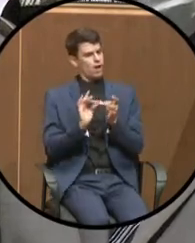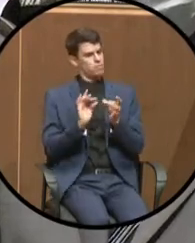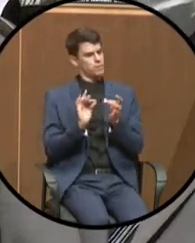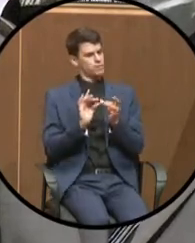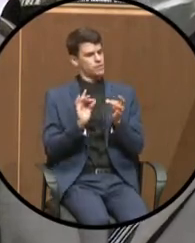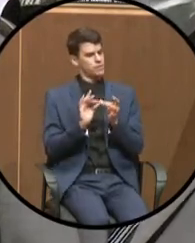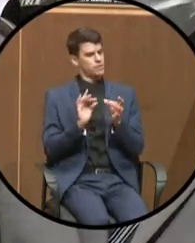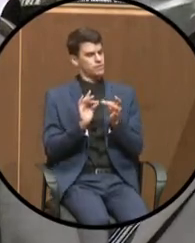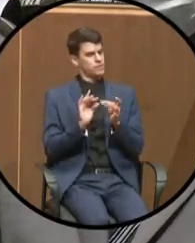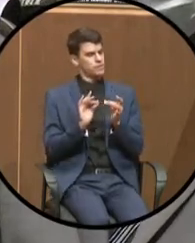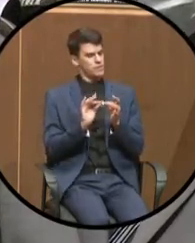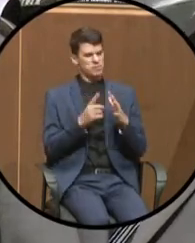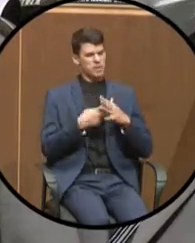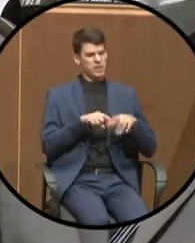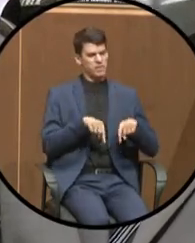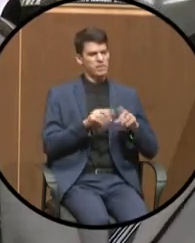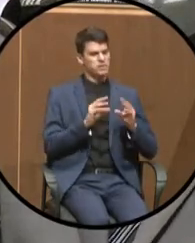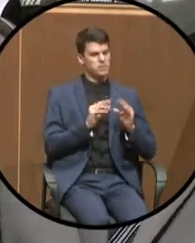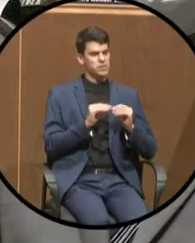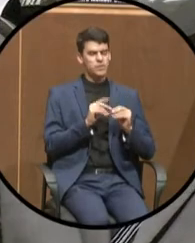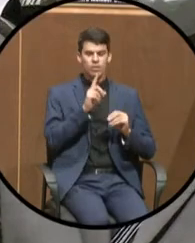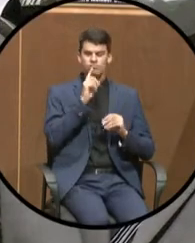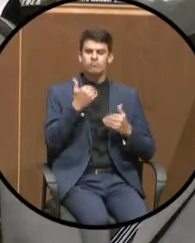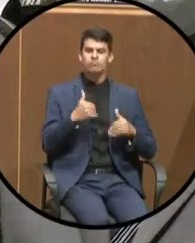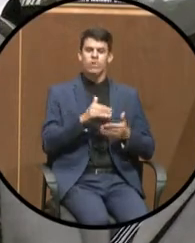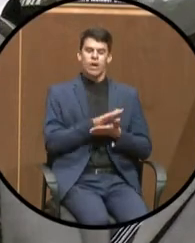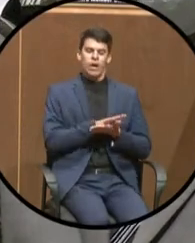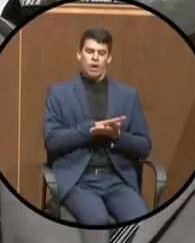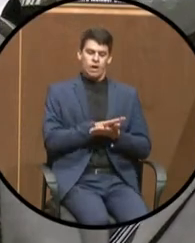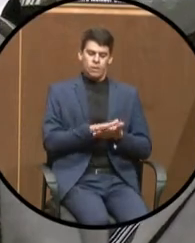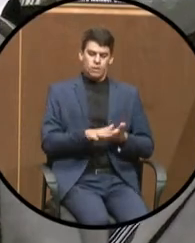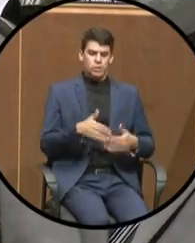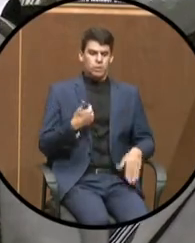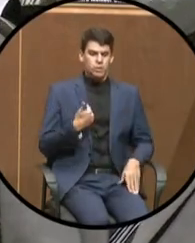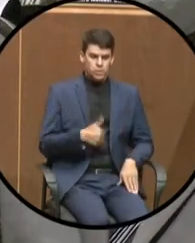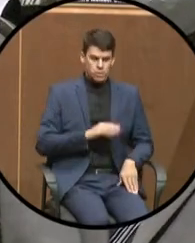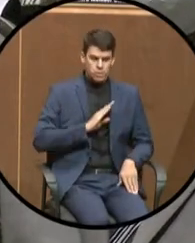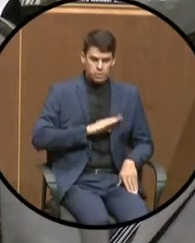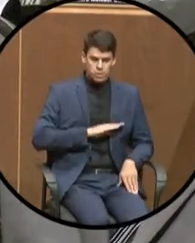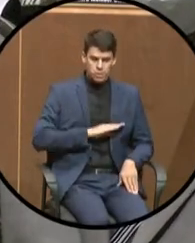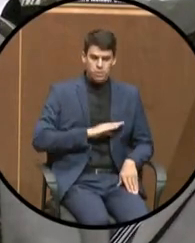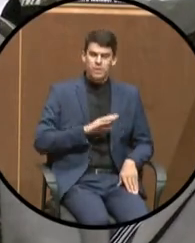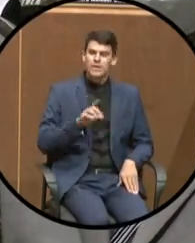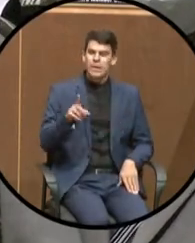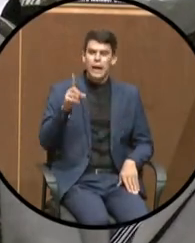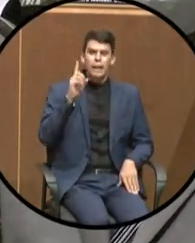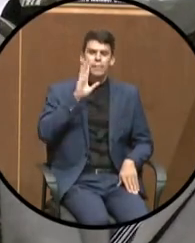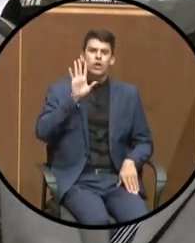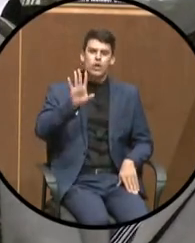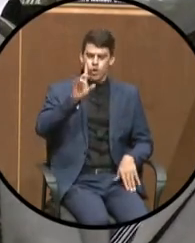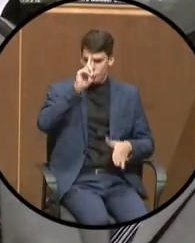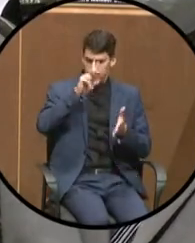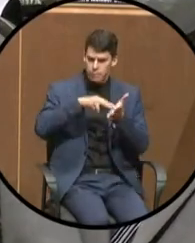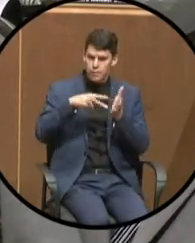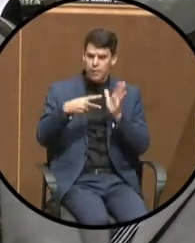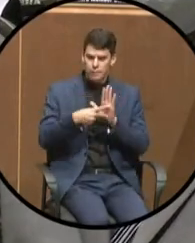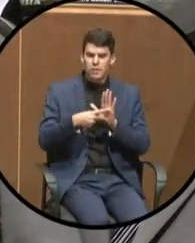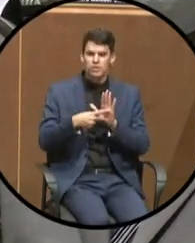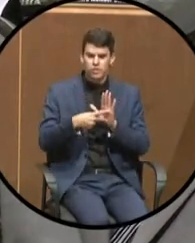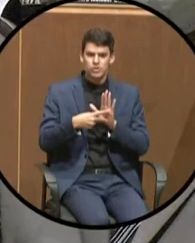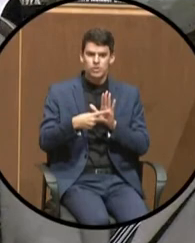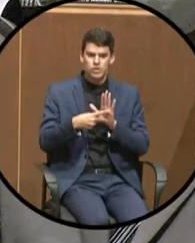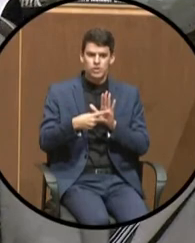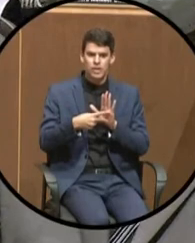meeting that were comforting to hear, in that I believe she reflected the intent is that this is in the